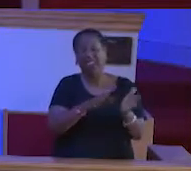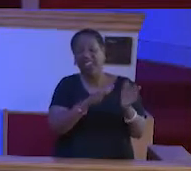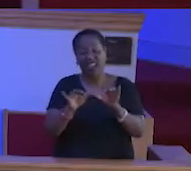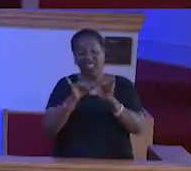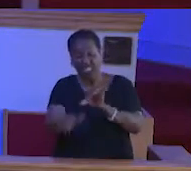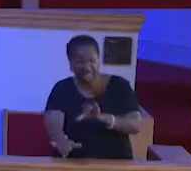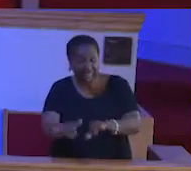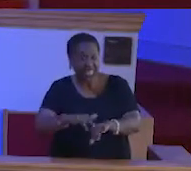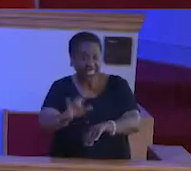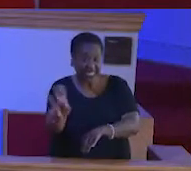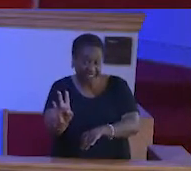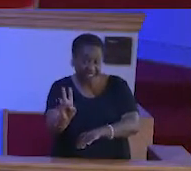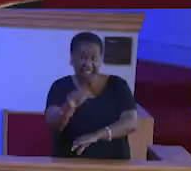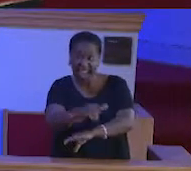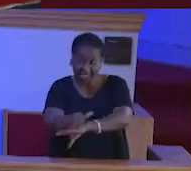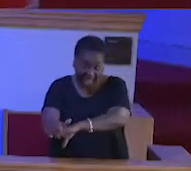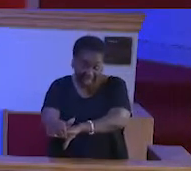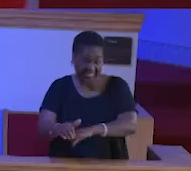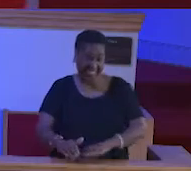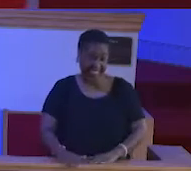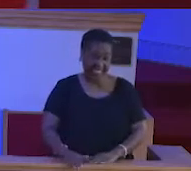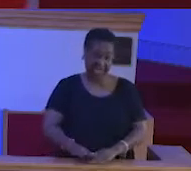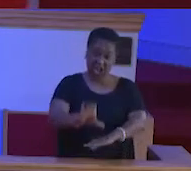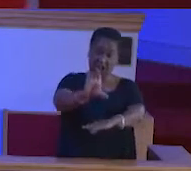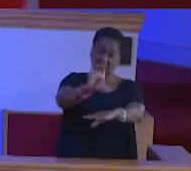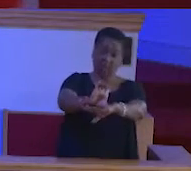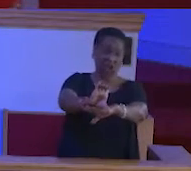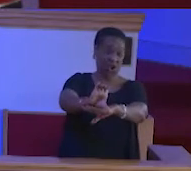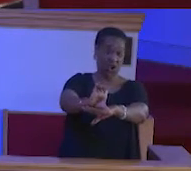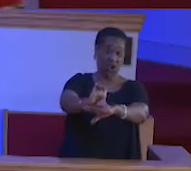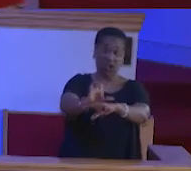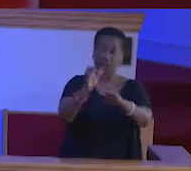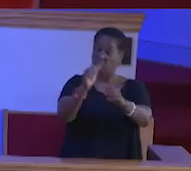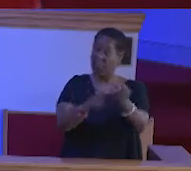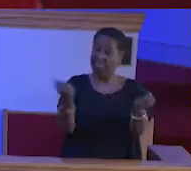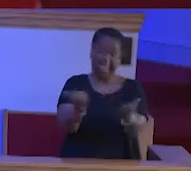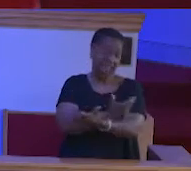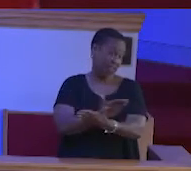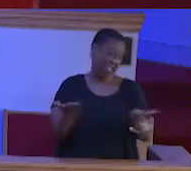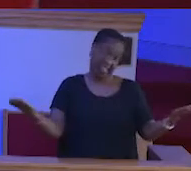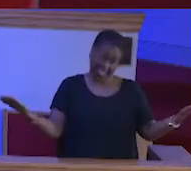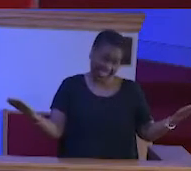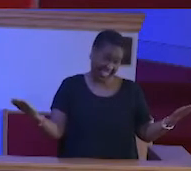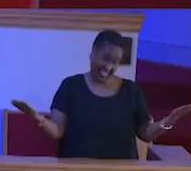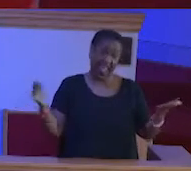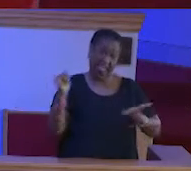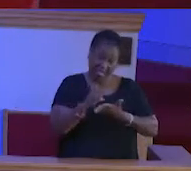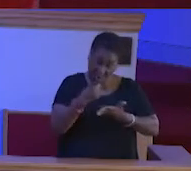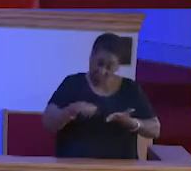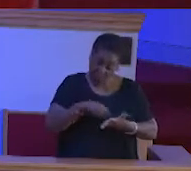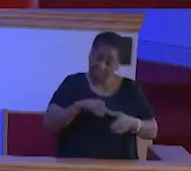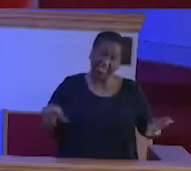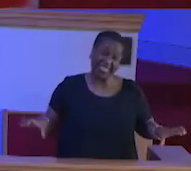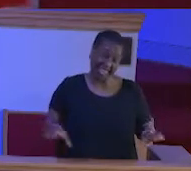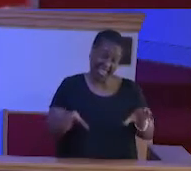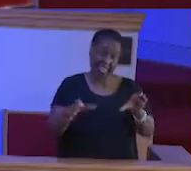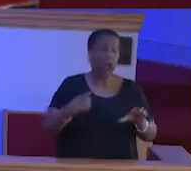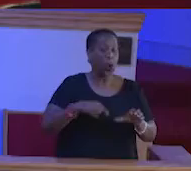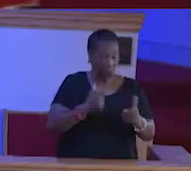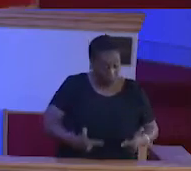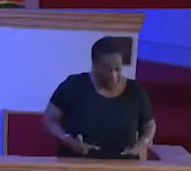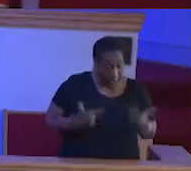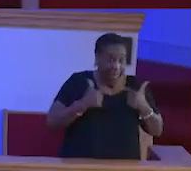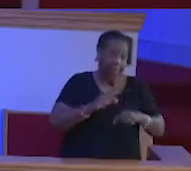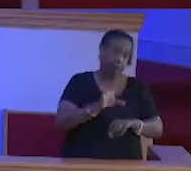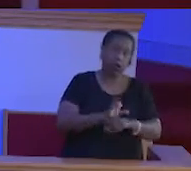service at night. Come on, Pastor. Church was everything that we did. We lived